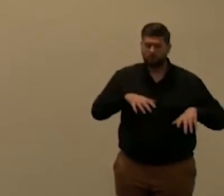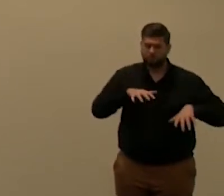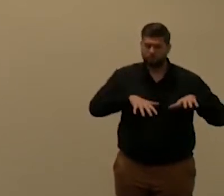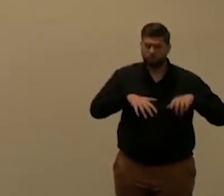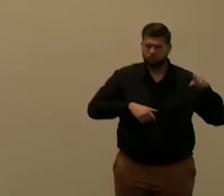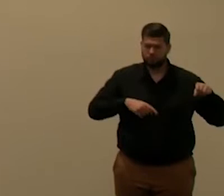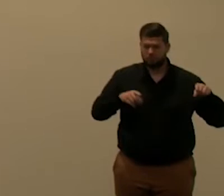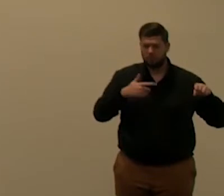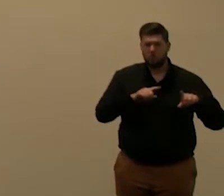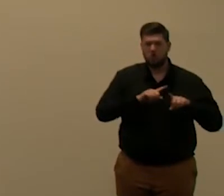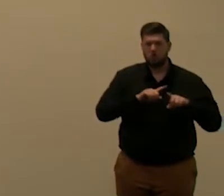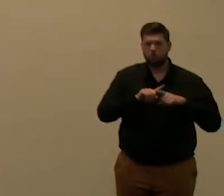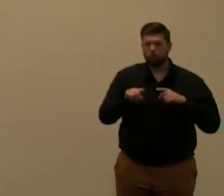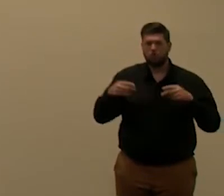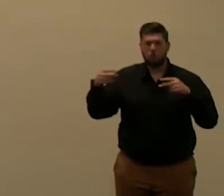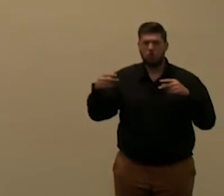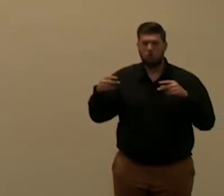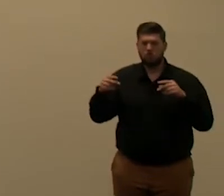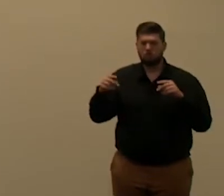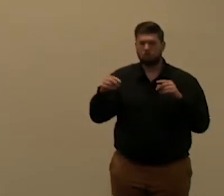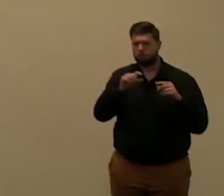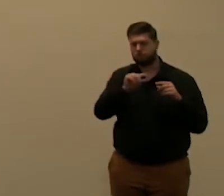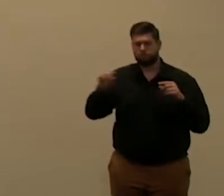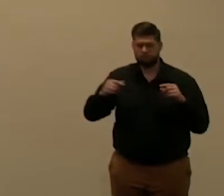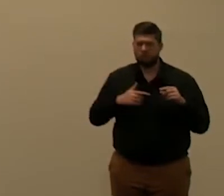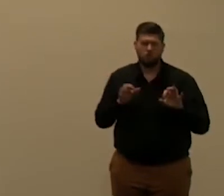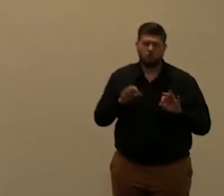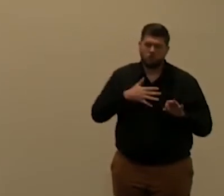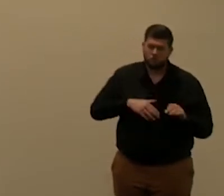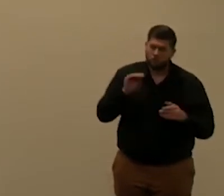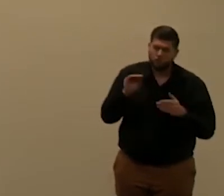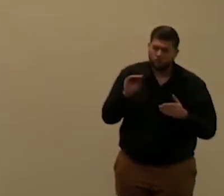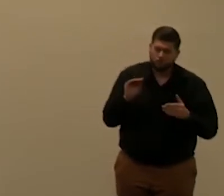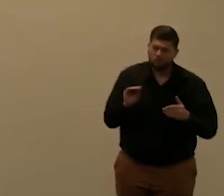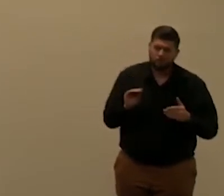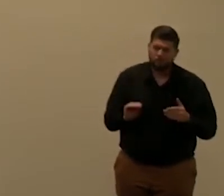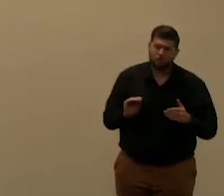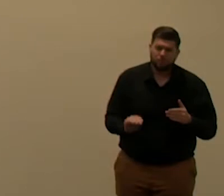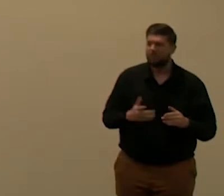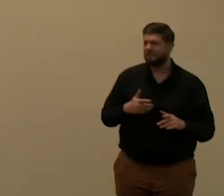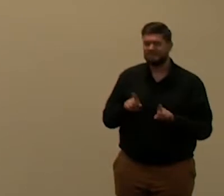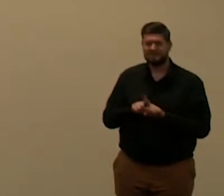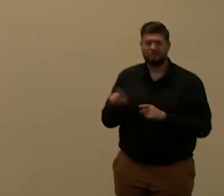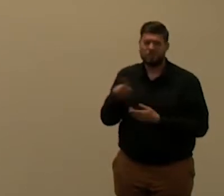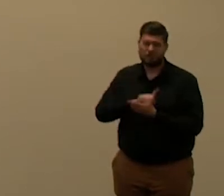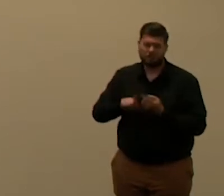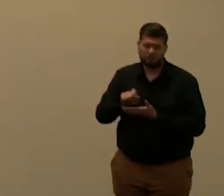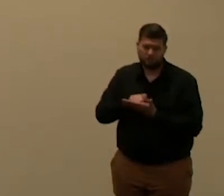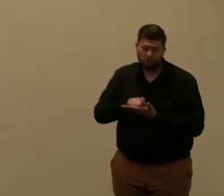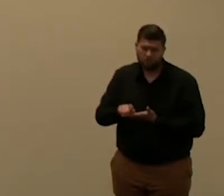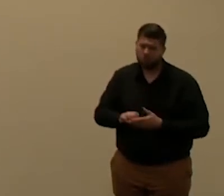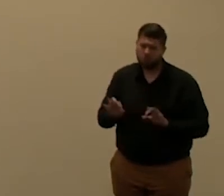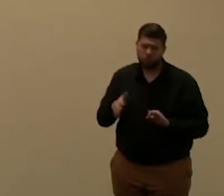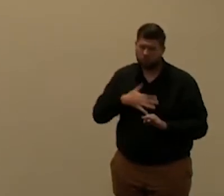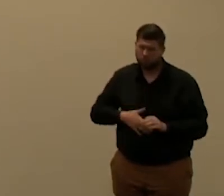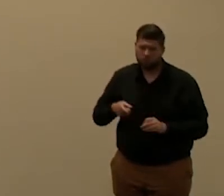like creating documentation after you build something. Nobody wants to do it. Same thing with meeting notes. Nobody wants to do it. But please,